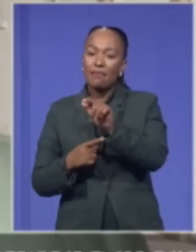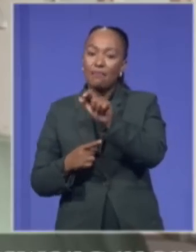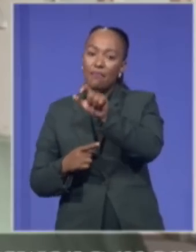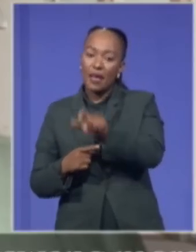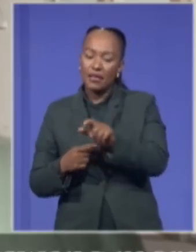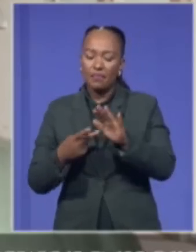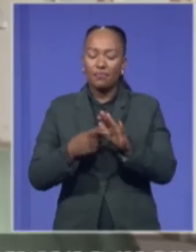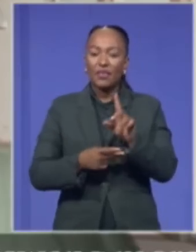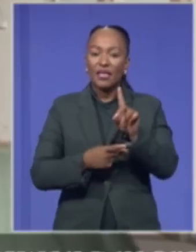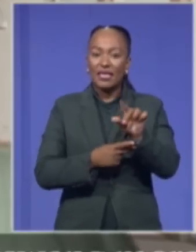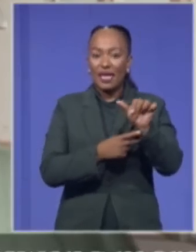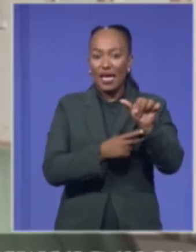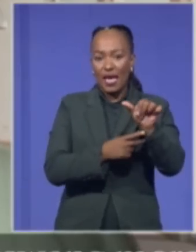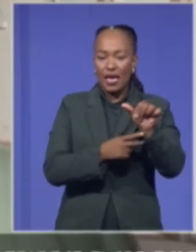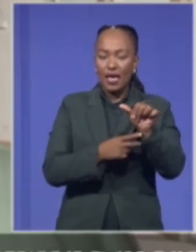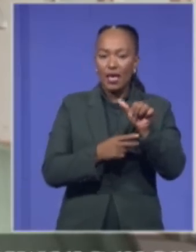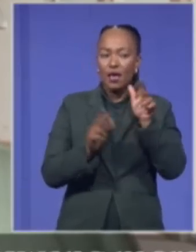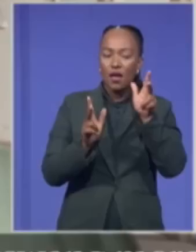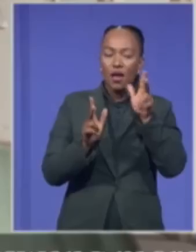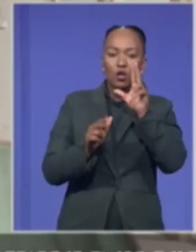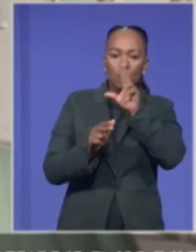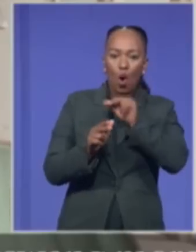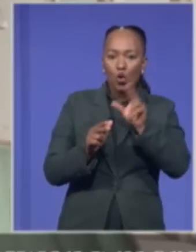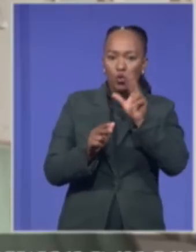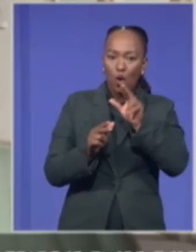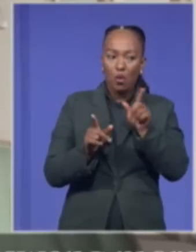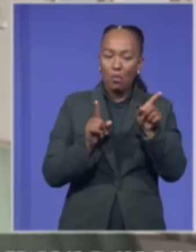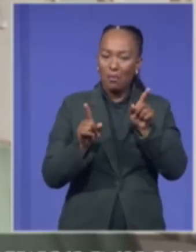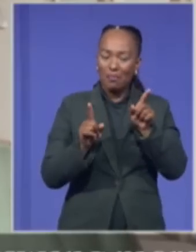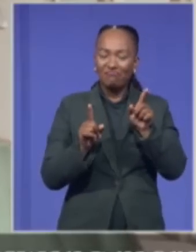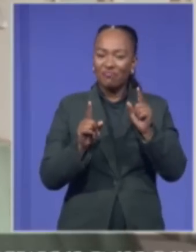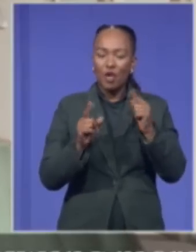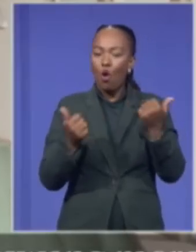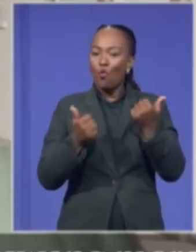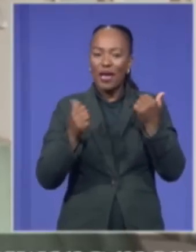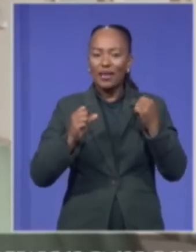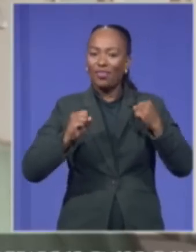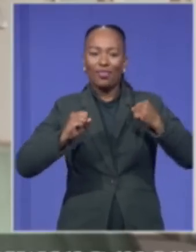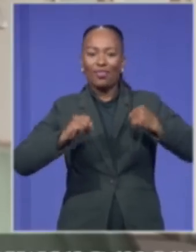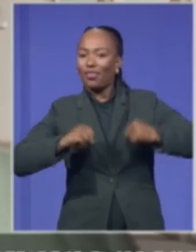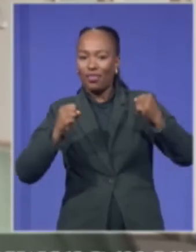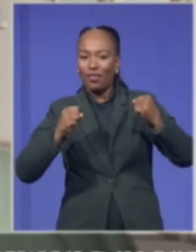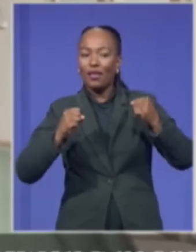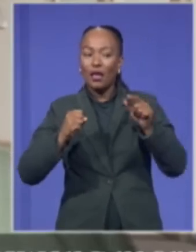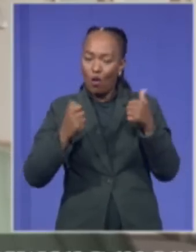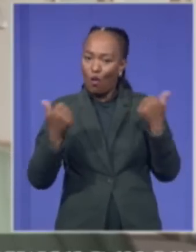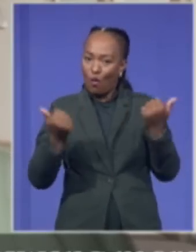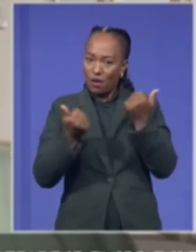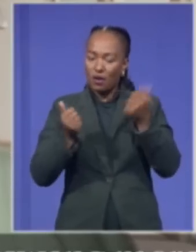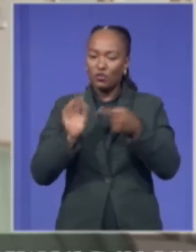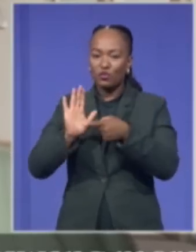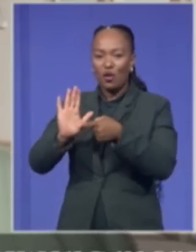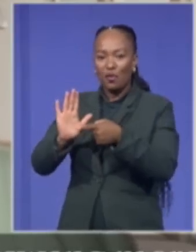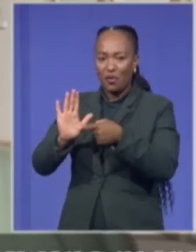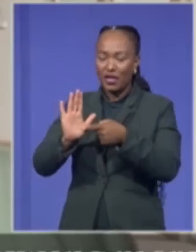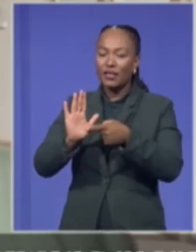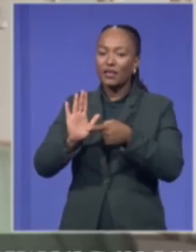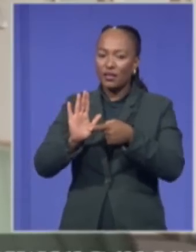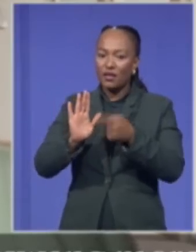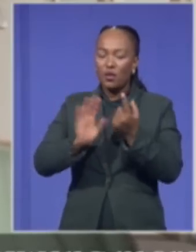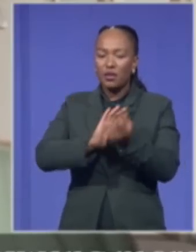sa DA gore a ba kwane ka polelo seo se tloga se fa picture e botse go seo se